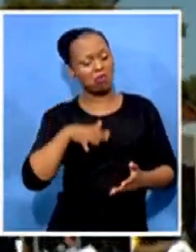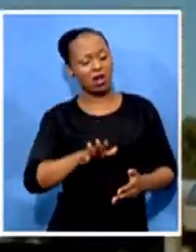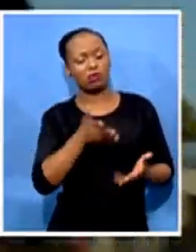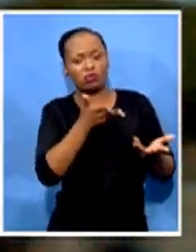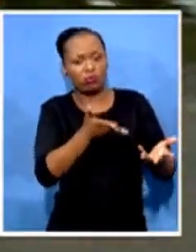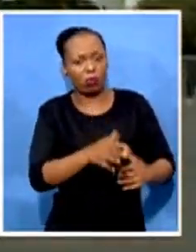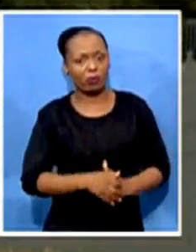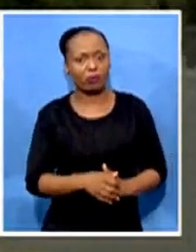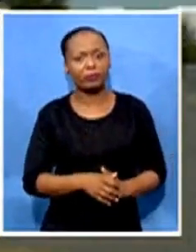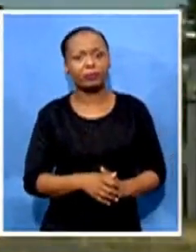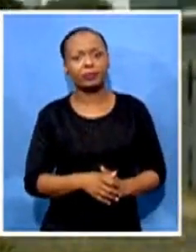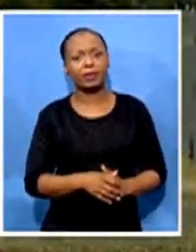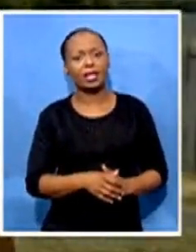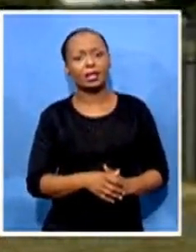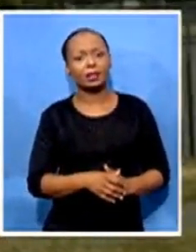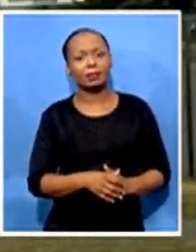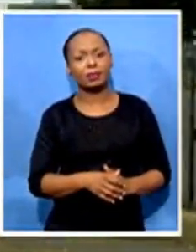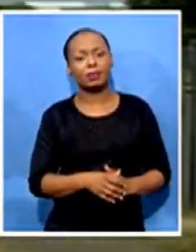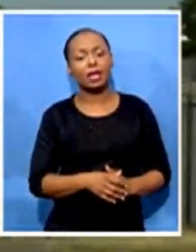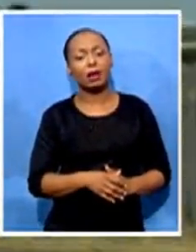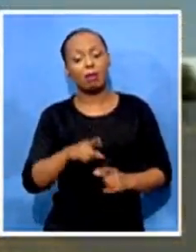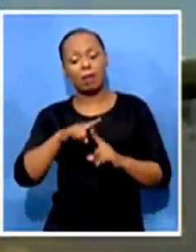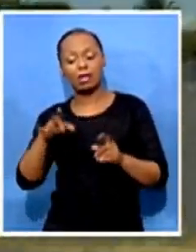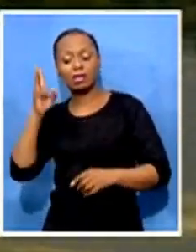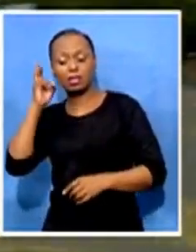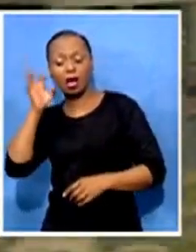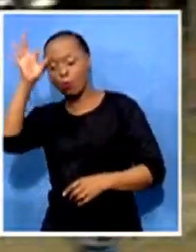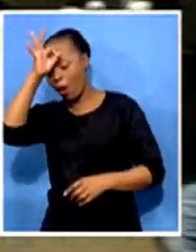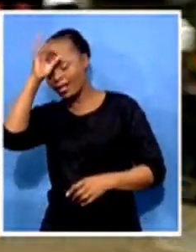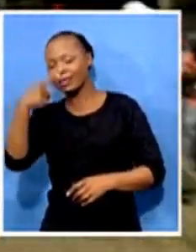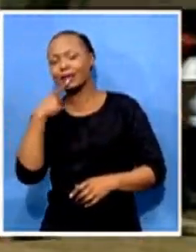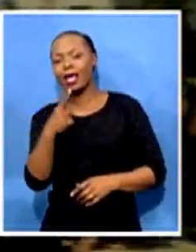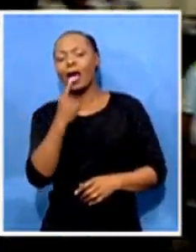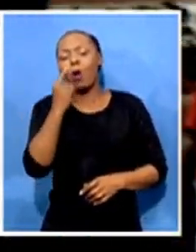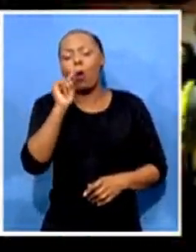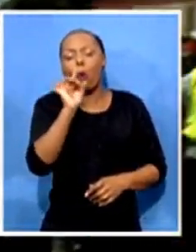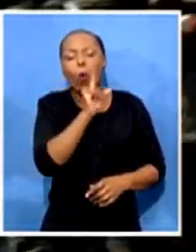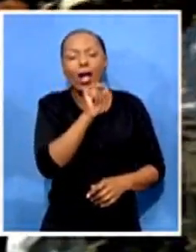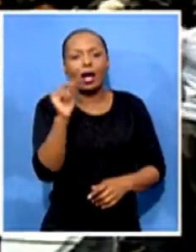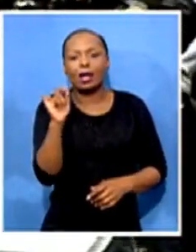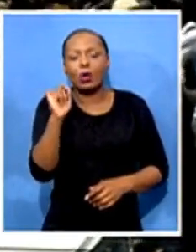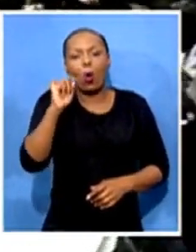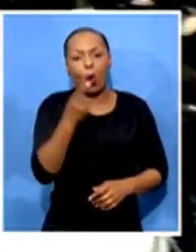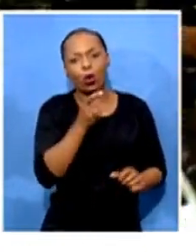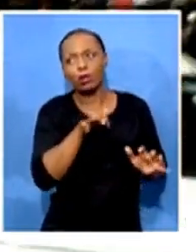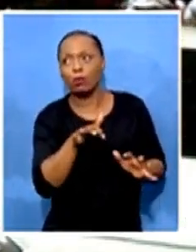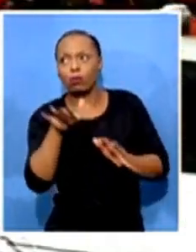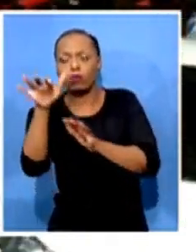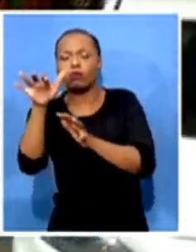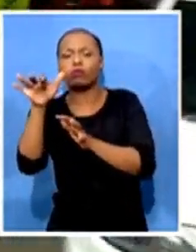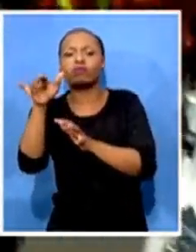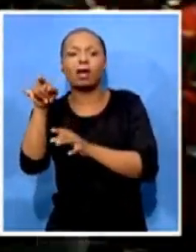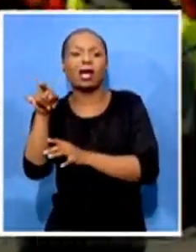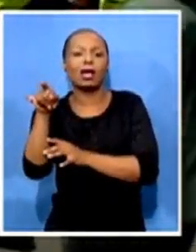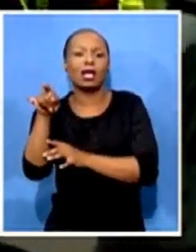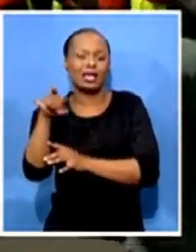be escorted. Let me try and see if I can get hold of Mr. Dlamini to speak to me. Mr. Dlamini, good day to you. Sir Vanessa Poon